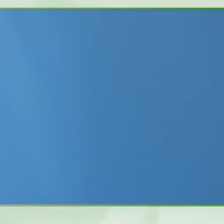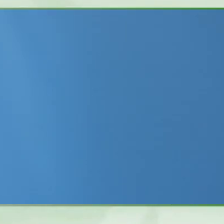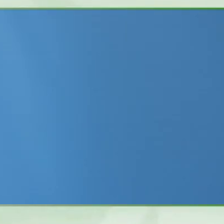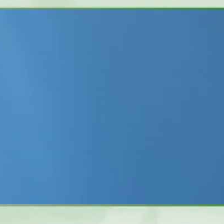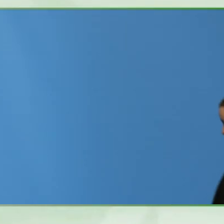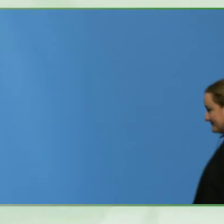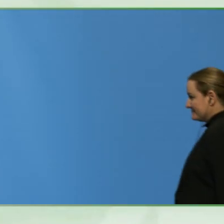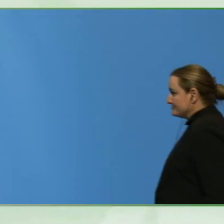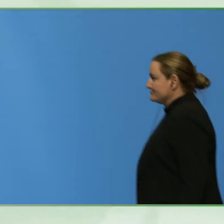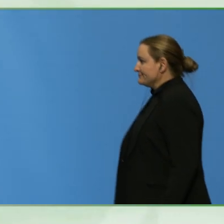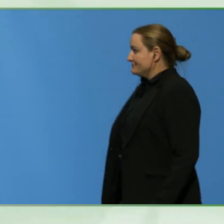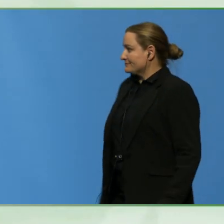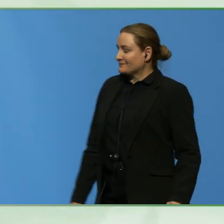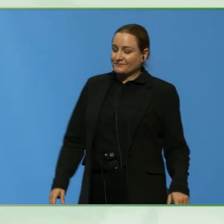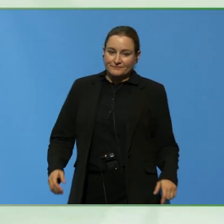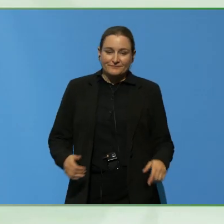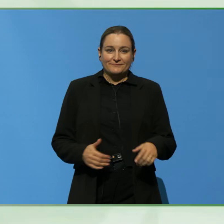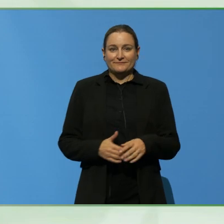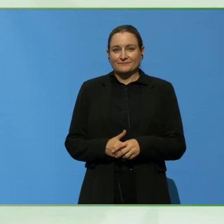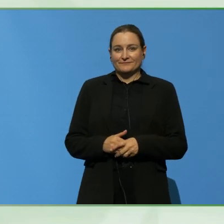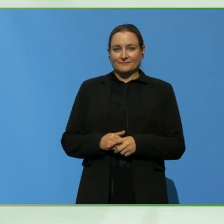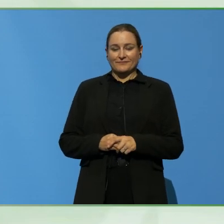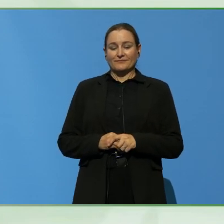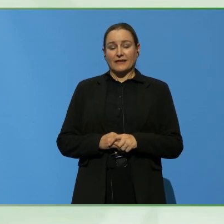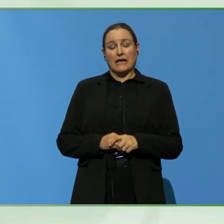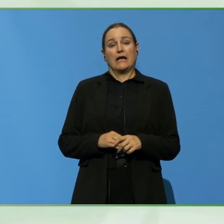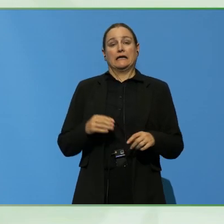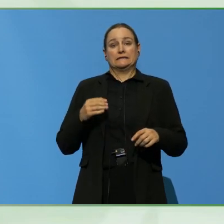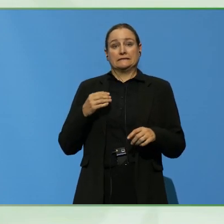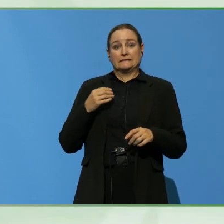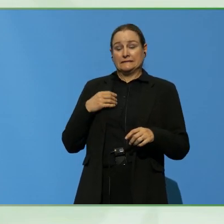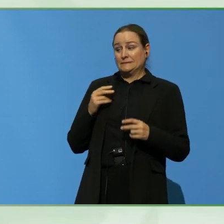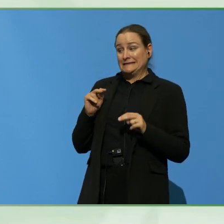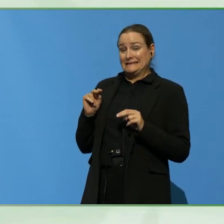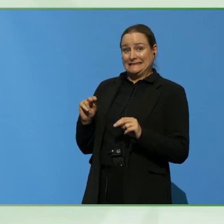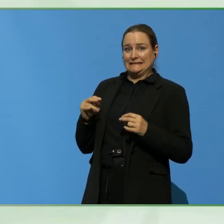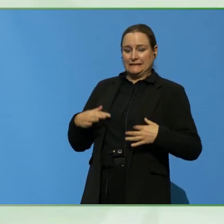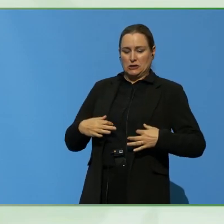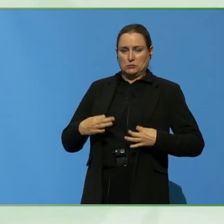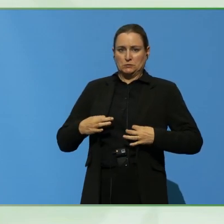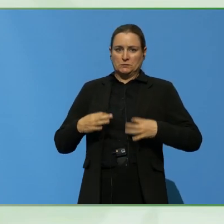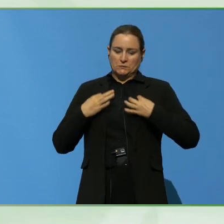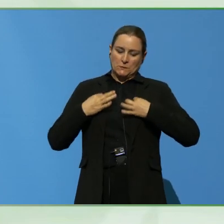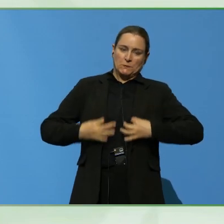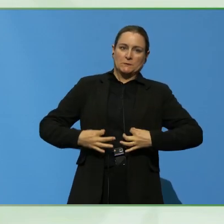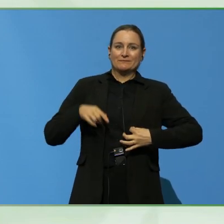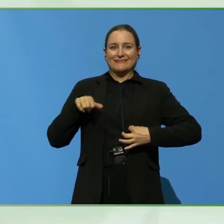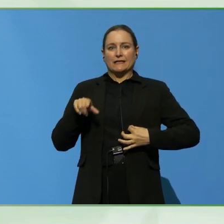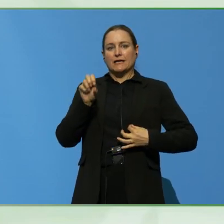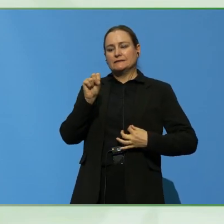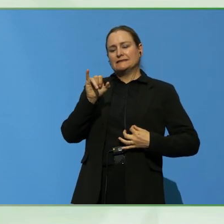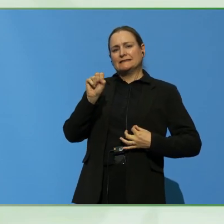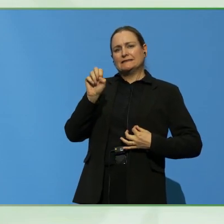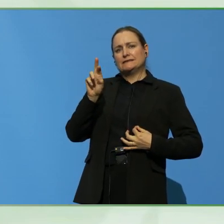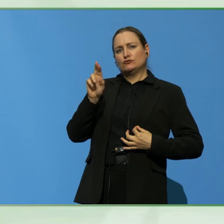I have to say that each time I see someone wearing that jacket that SeedStars patented, I'm